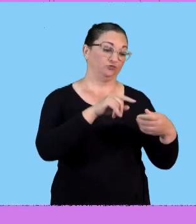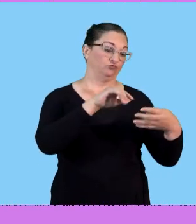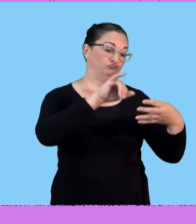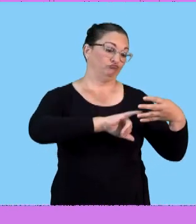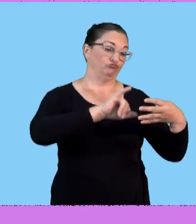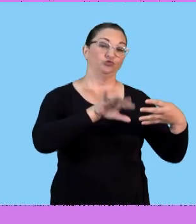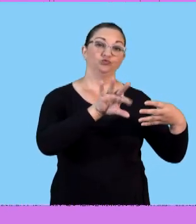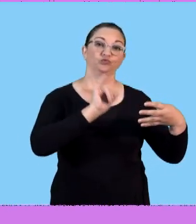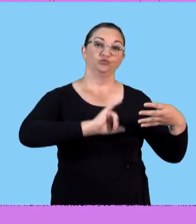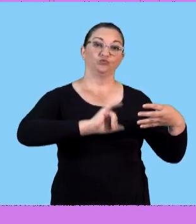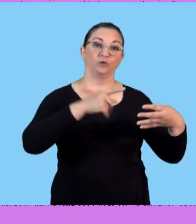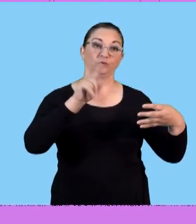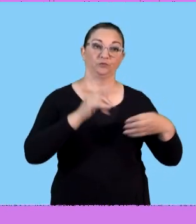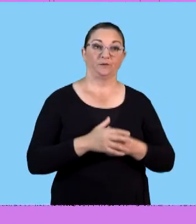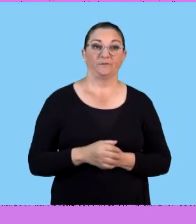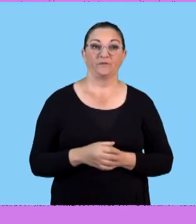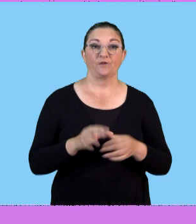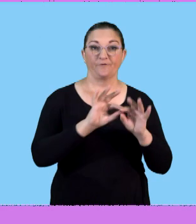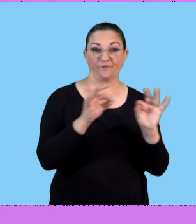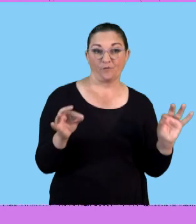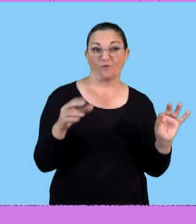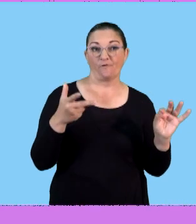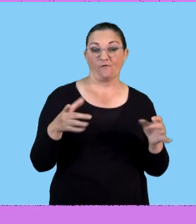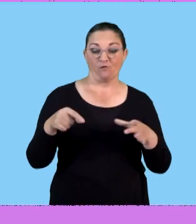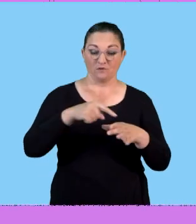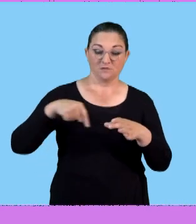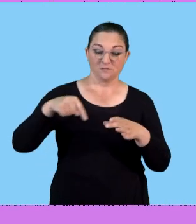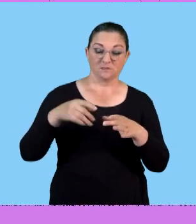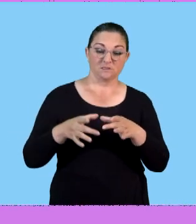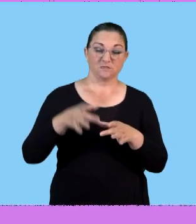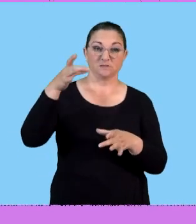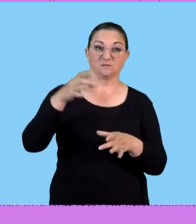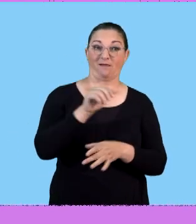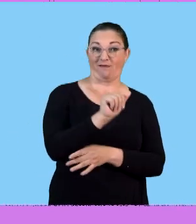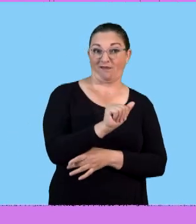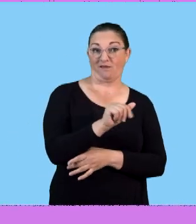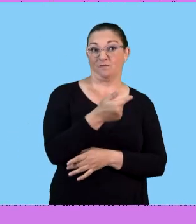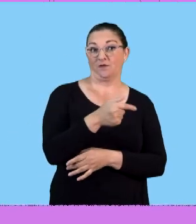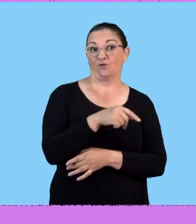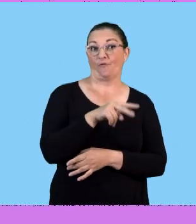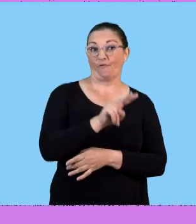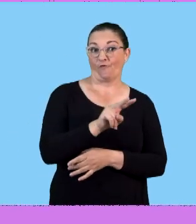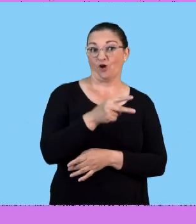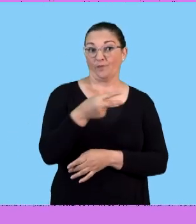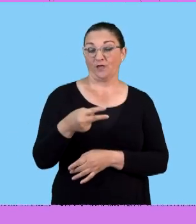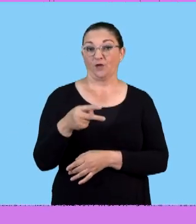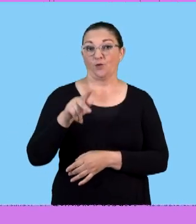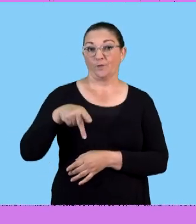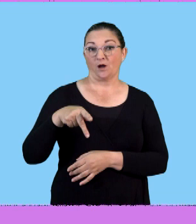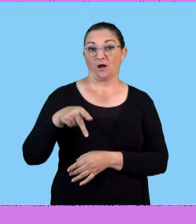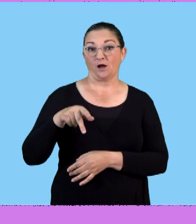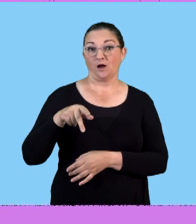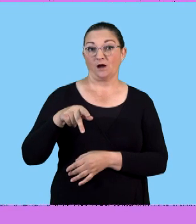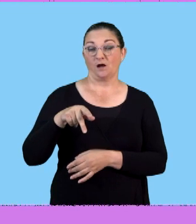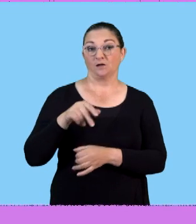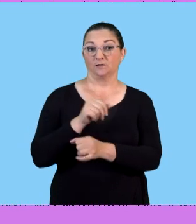the correct answer. So the formula for calculate volume of a cylinder, is it A, where we say volume